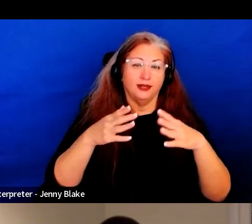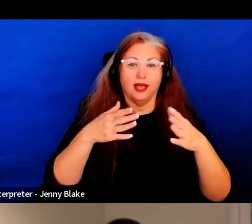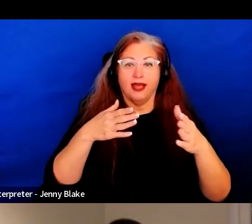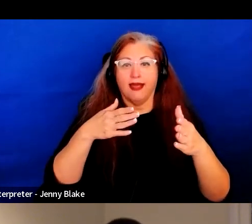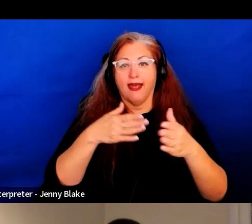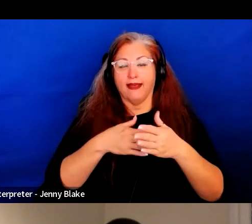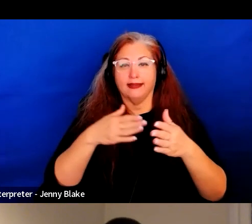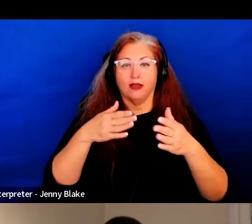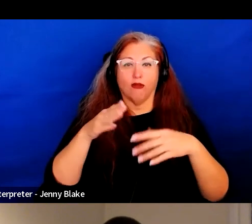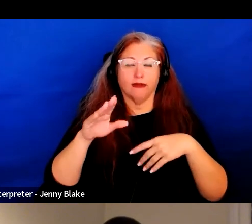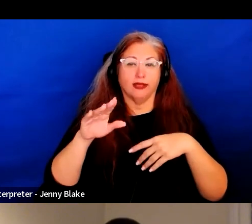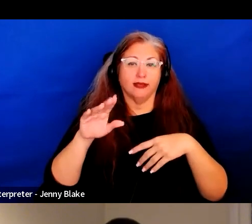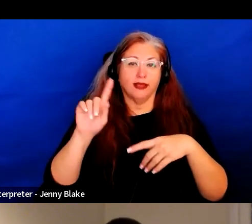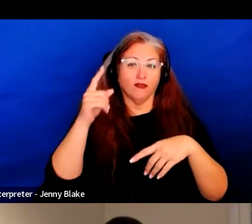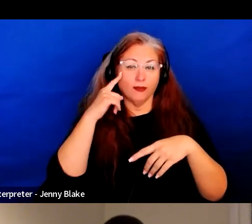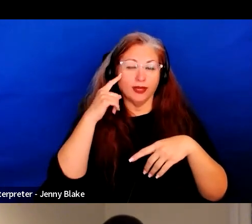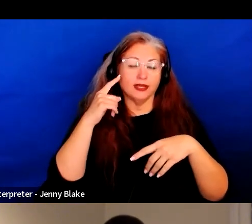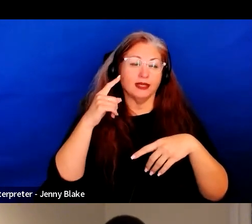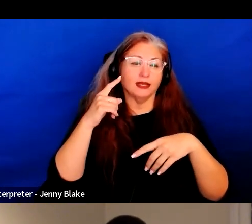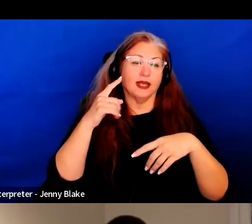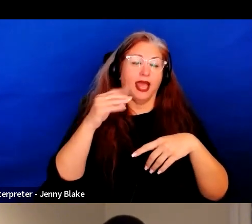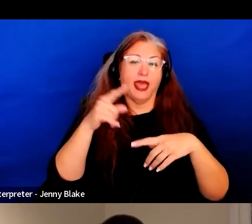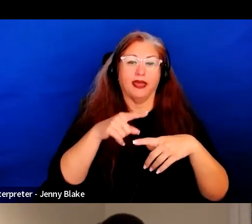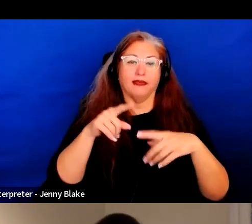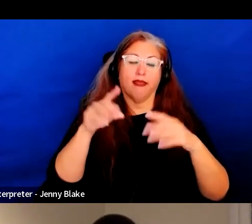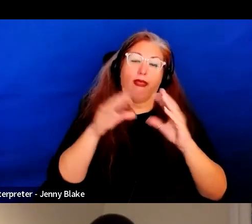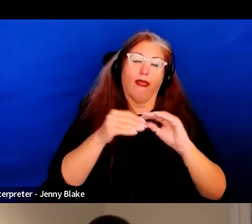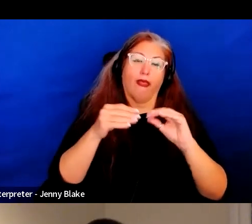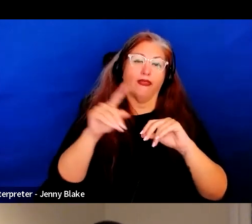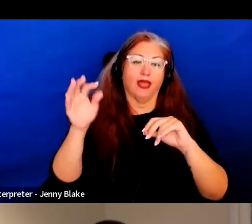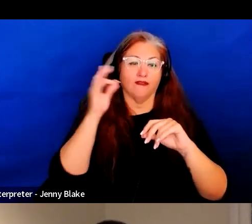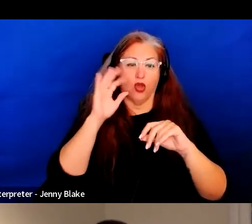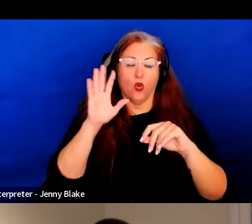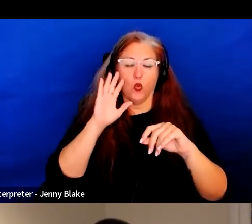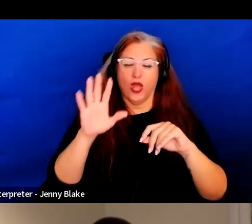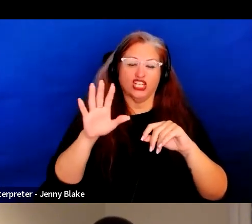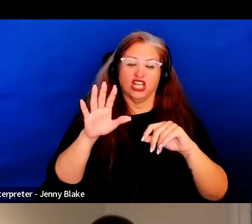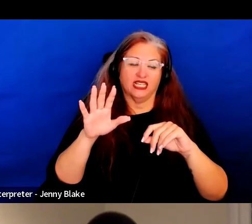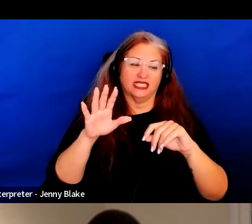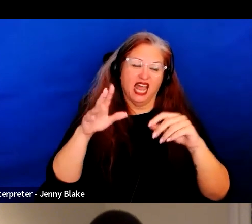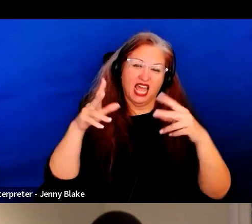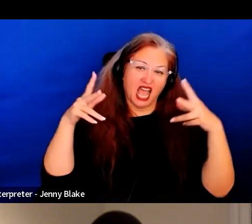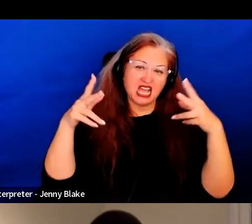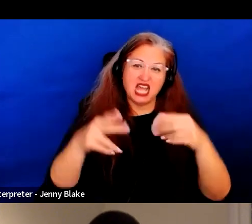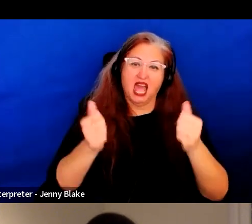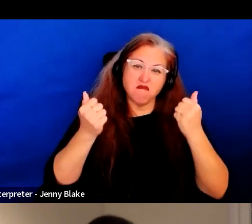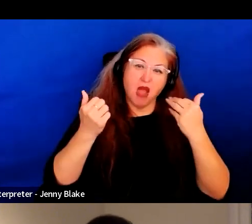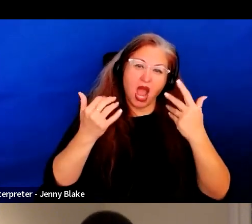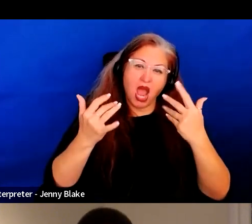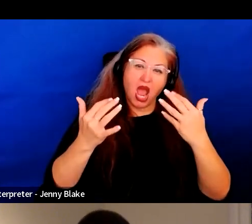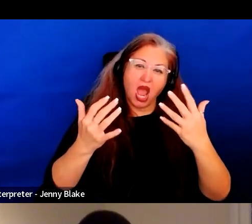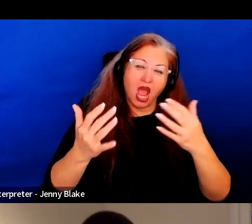kind of touted as this government that was gonna, you know, slap, like, cut and burn, like, so much stuff, so much in terms of, like,